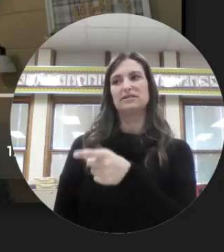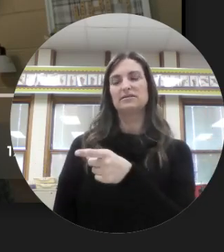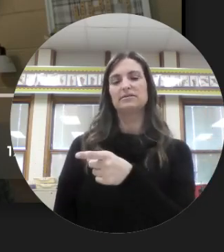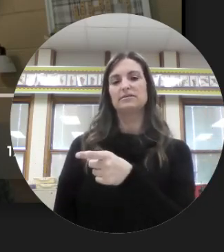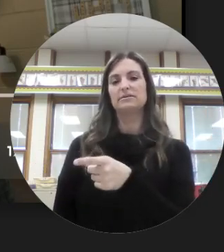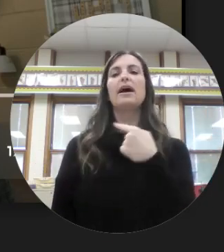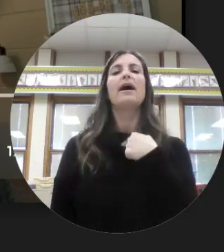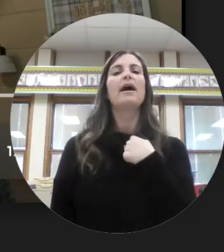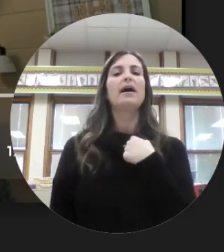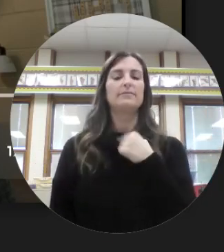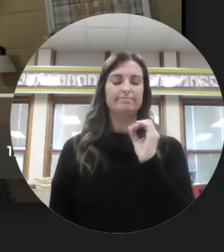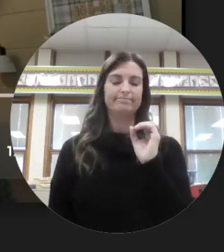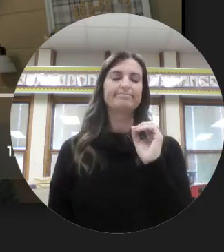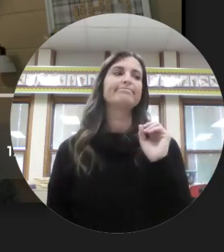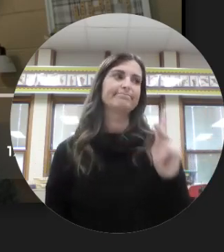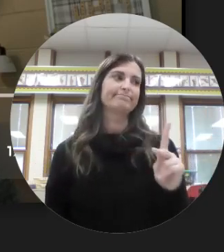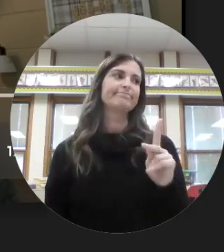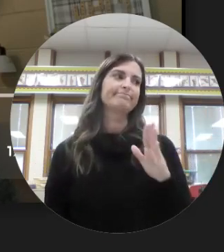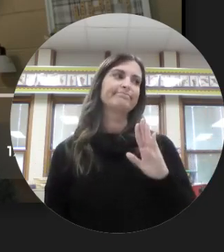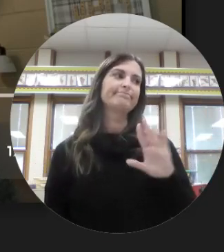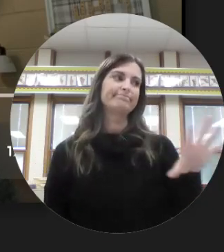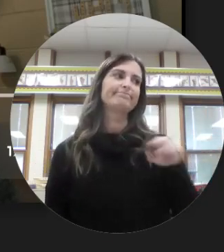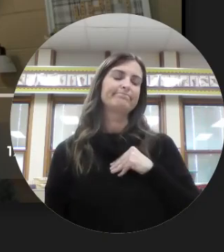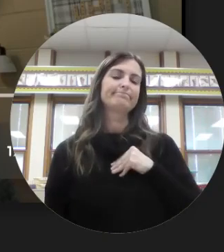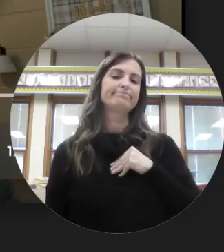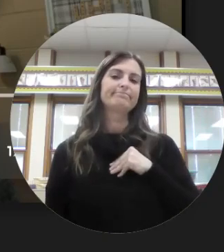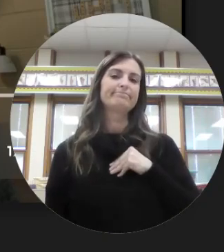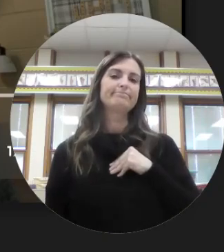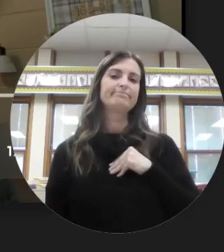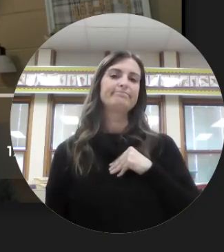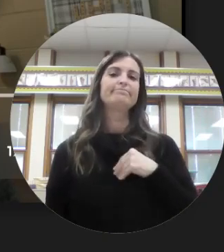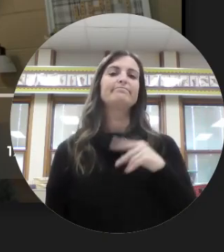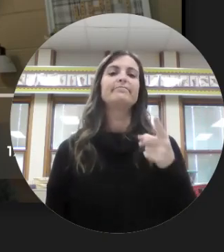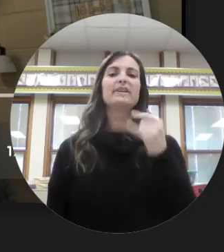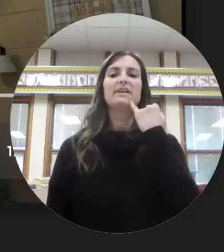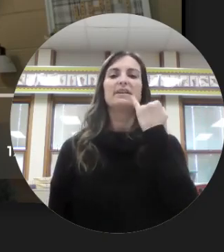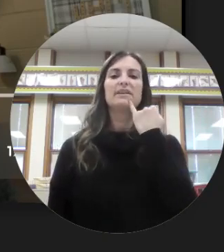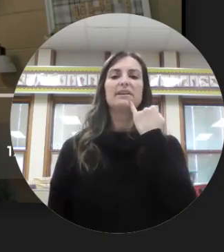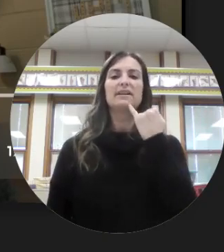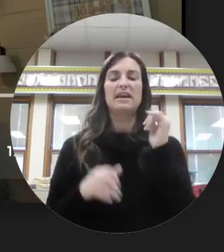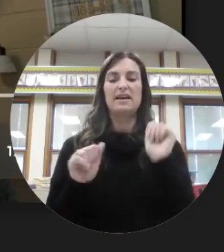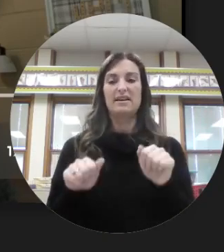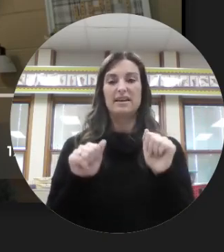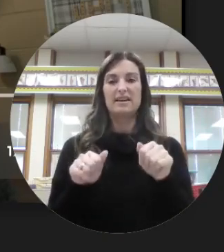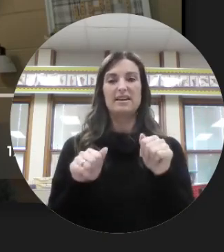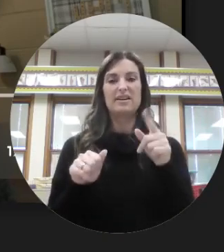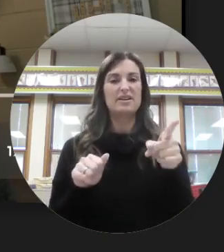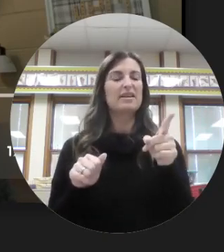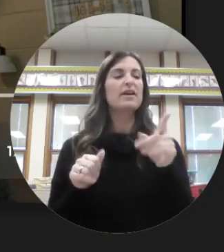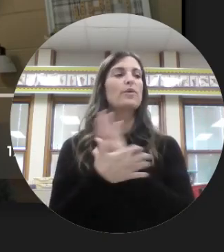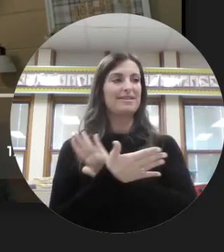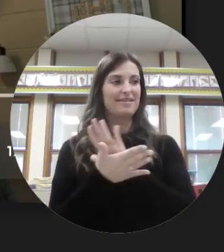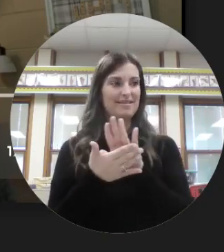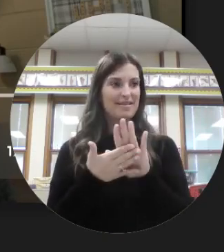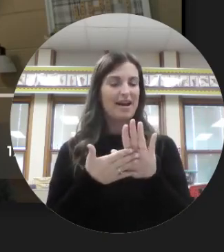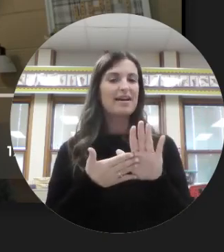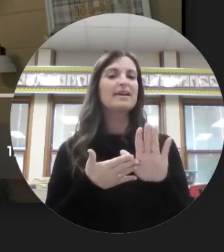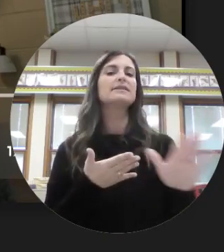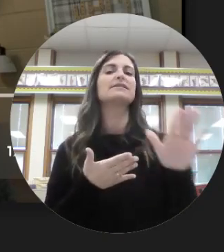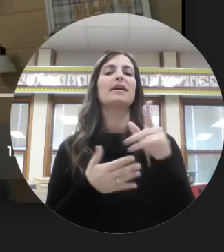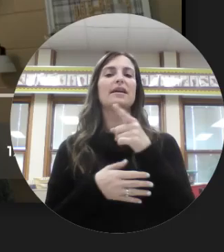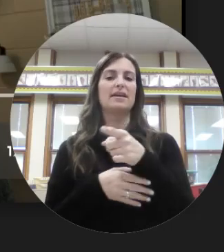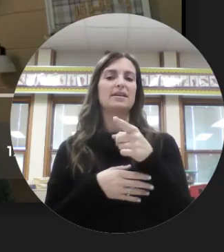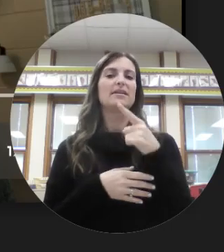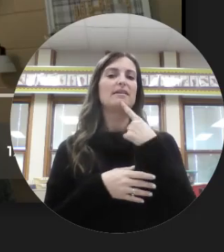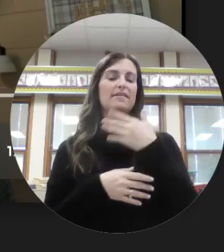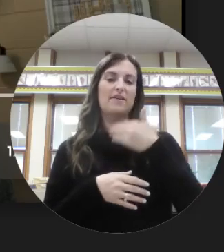"I forgive you," said Roz. Whether she was capable of true forgiveness is anybody's guess, but they were nice words and Thorn felt better